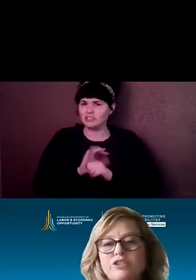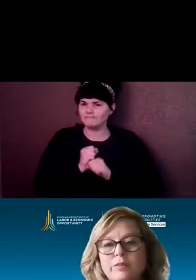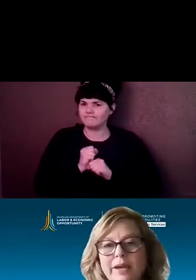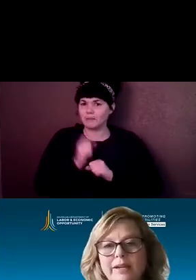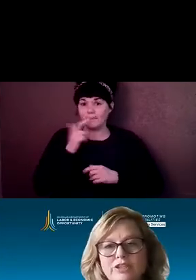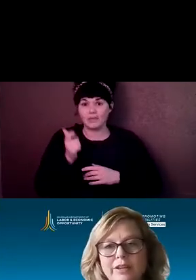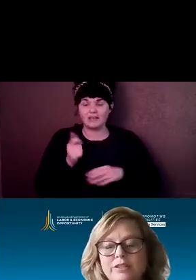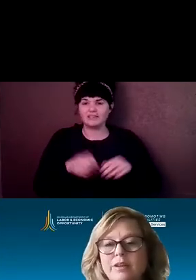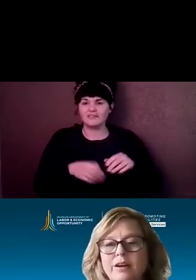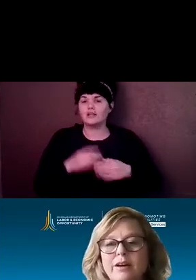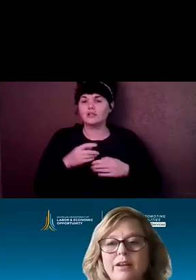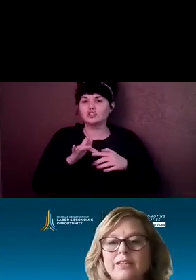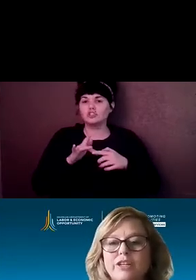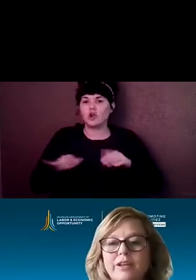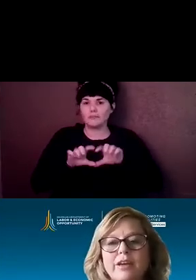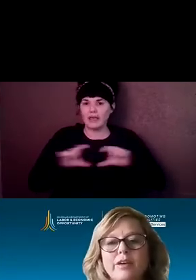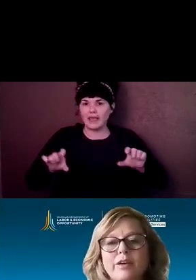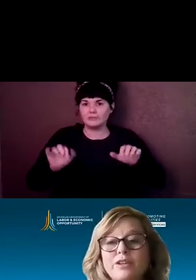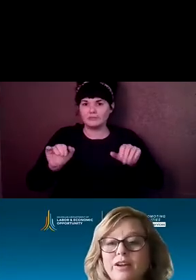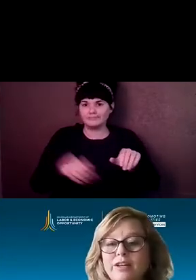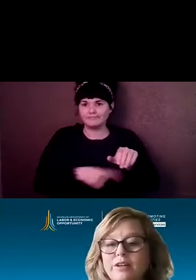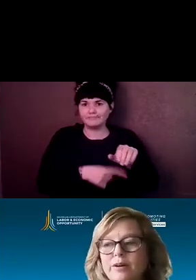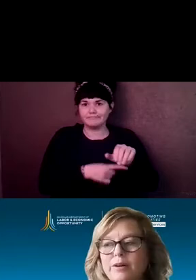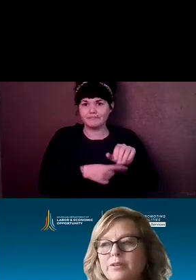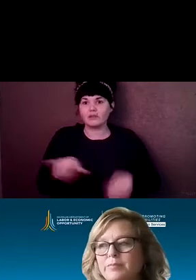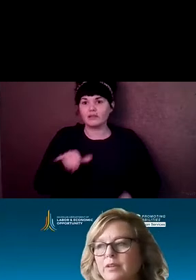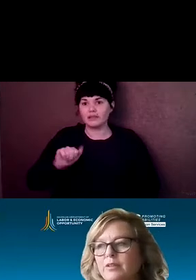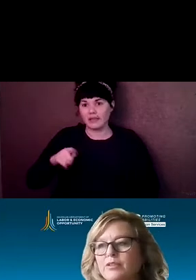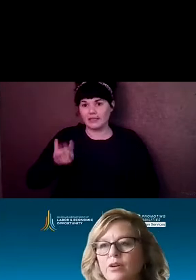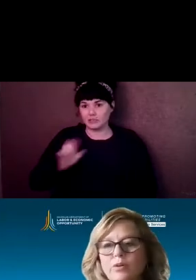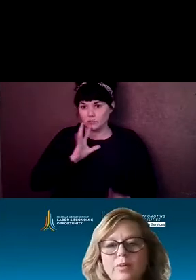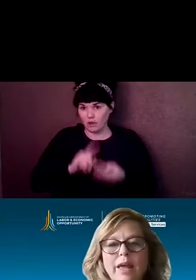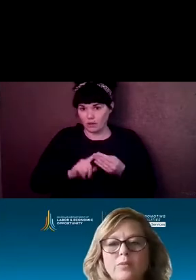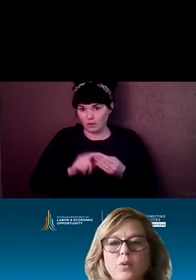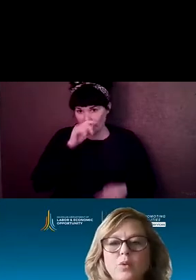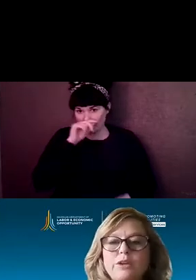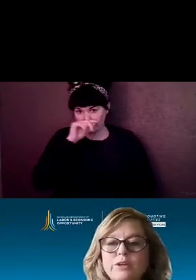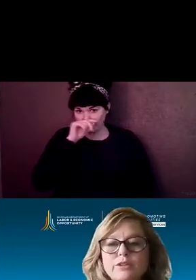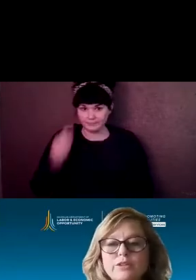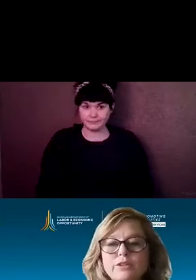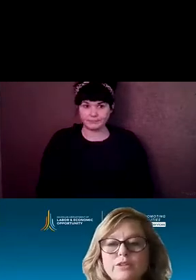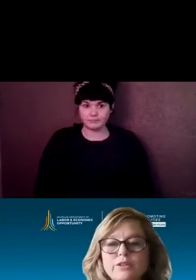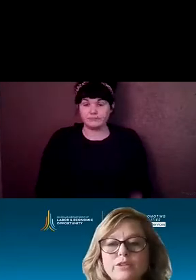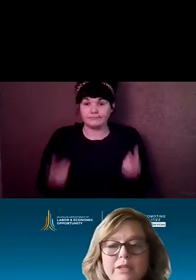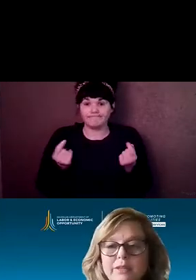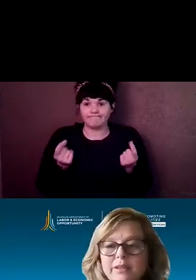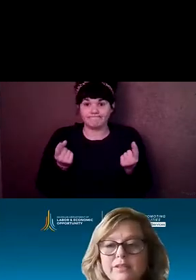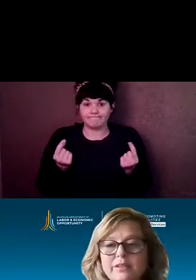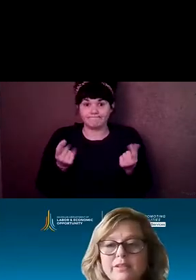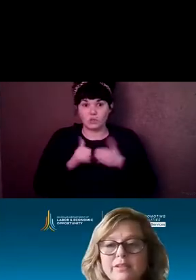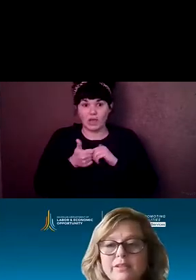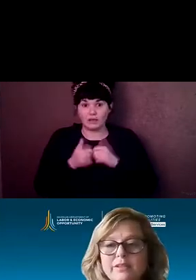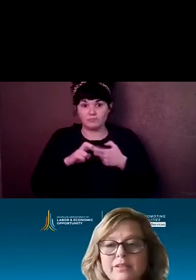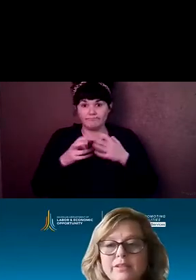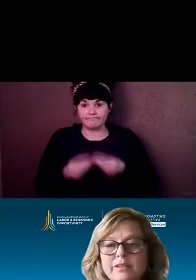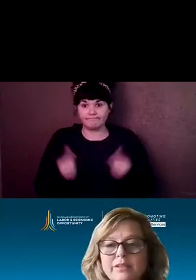that sharp edge, as Angie was talking about. So what you can do to help remedy this is